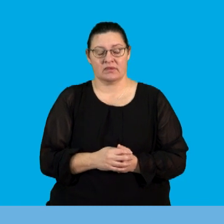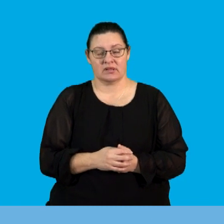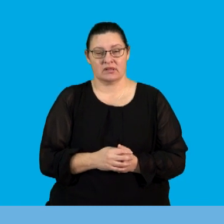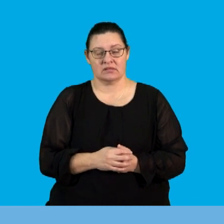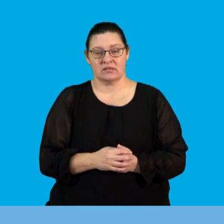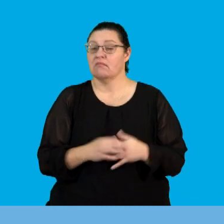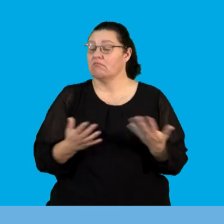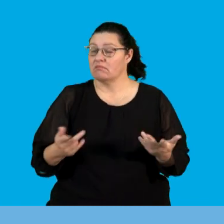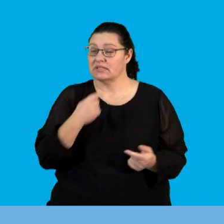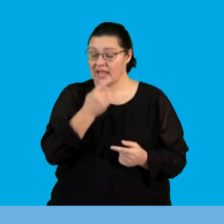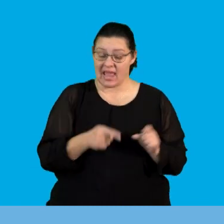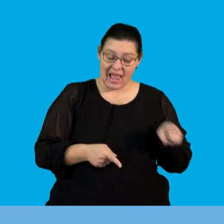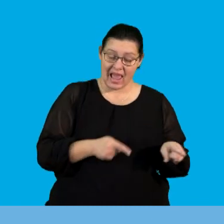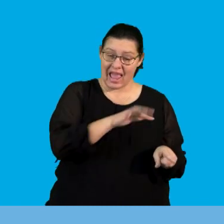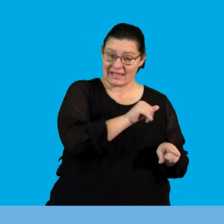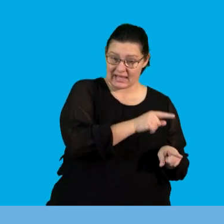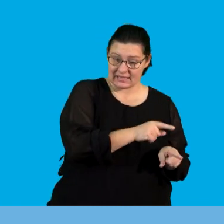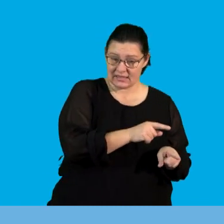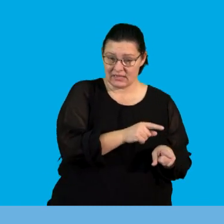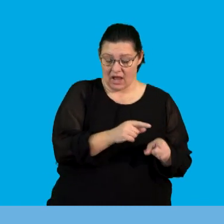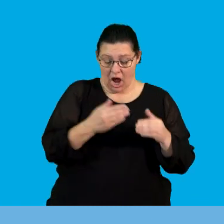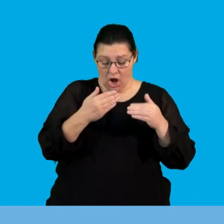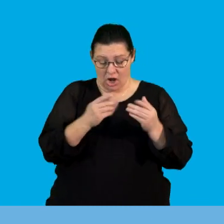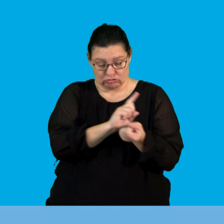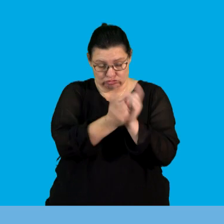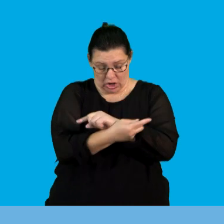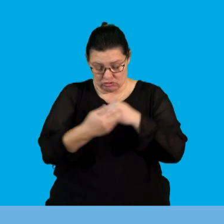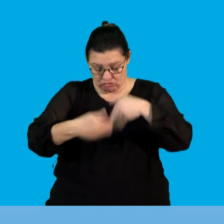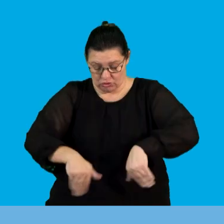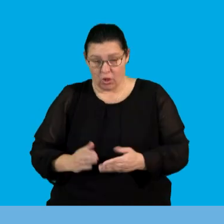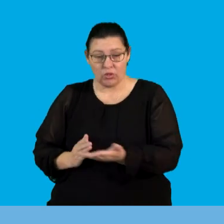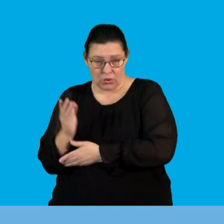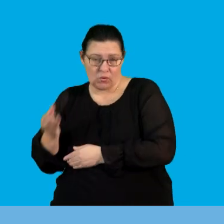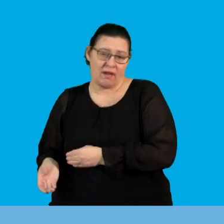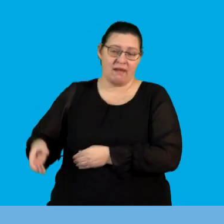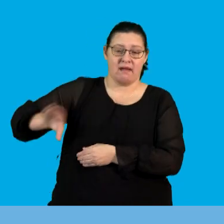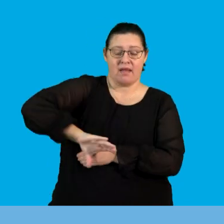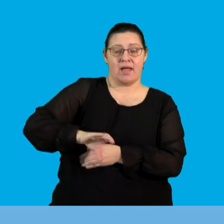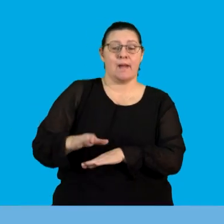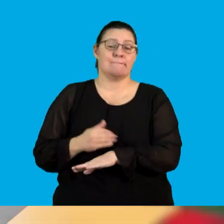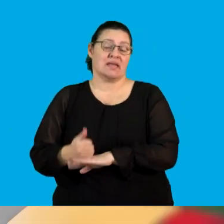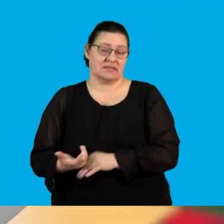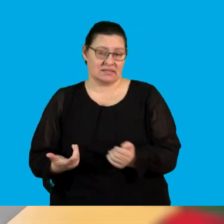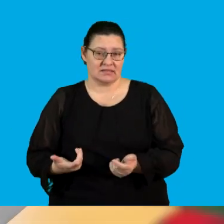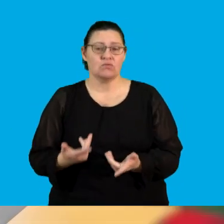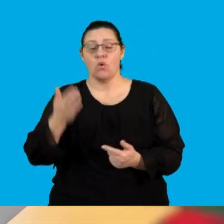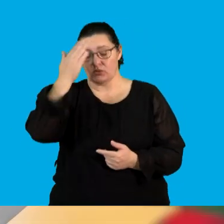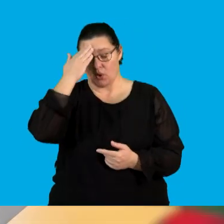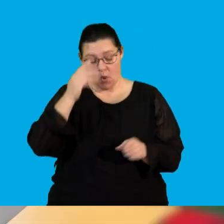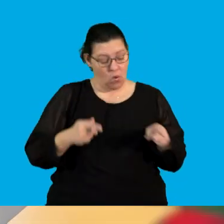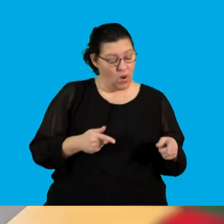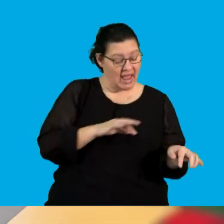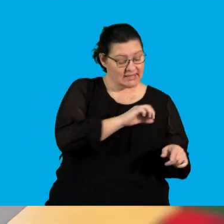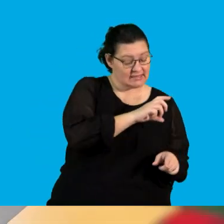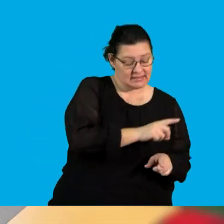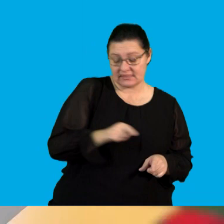And then the last one given to us says that acids can be neutralized with bases. We do know that when we are having a reaction between